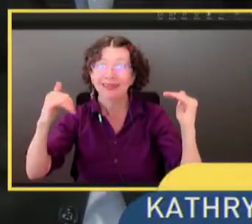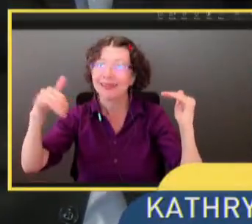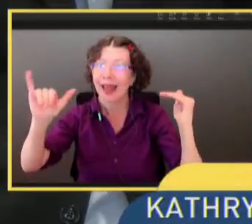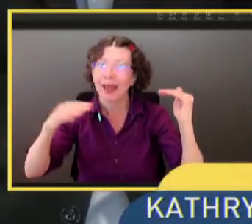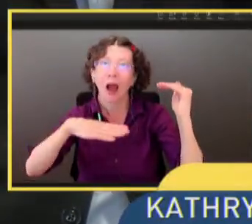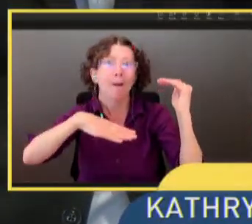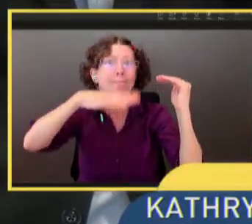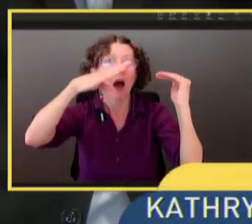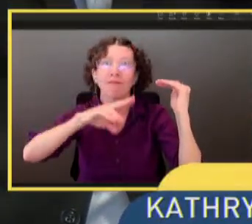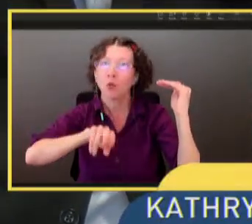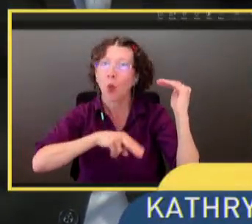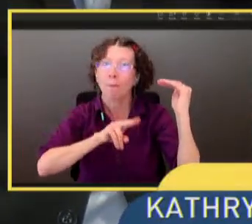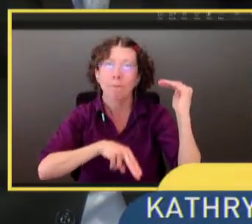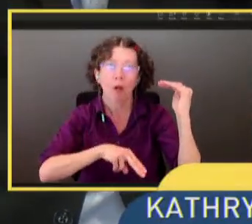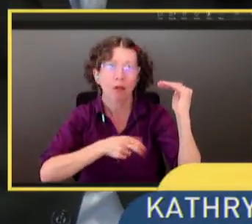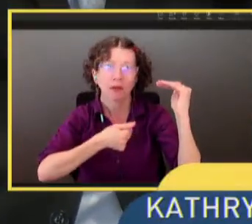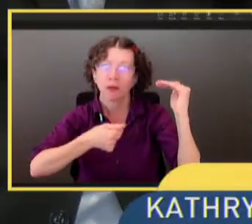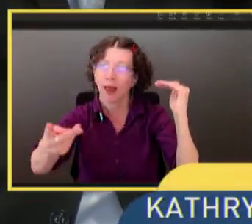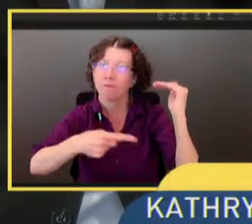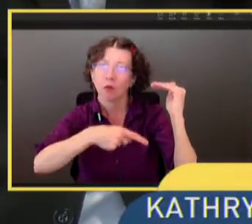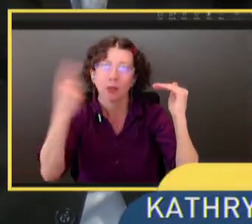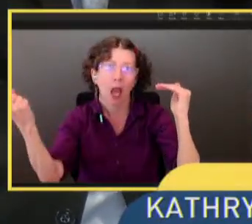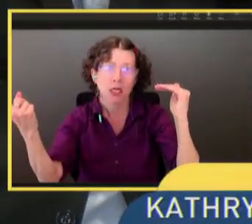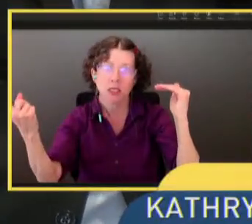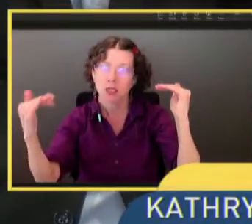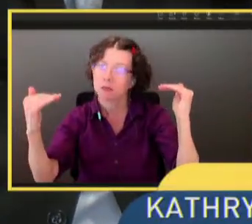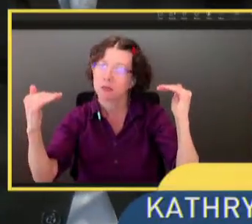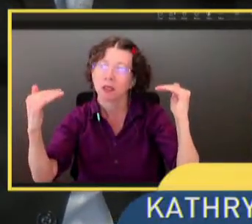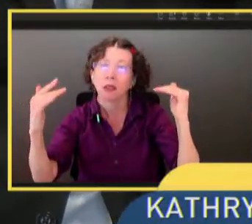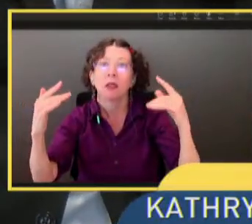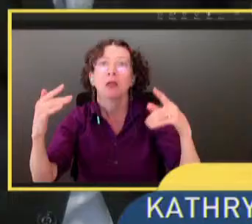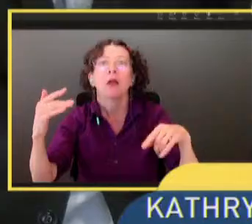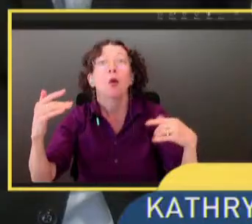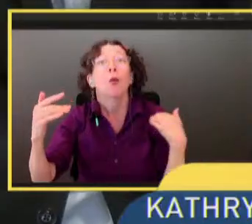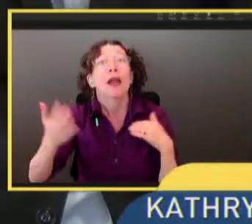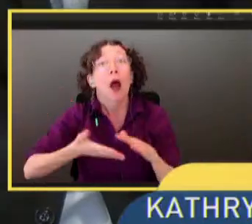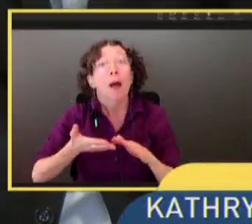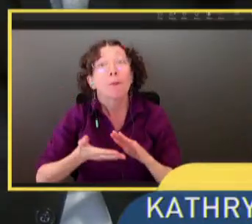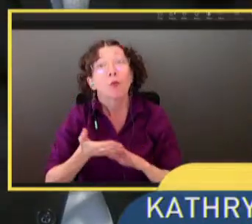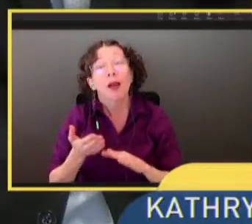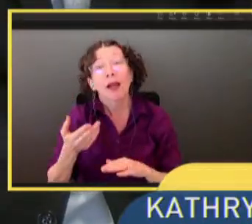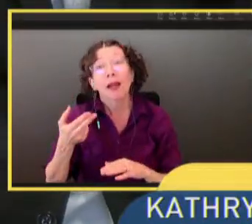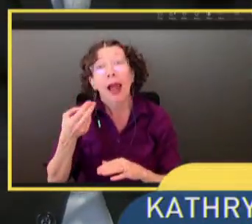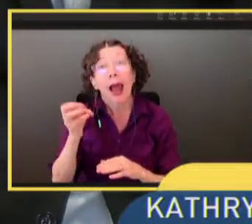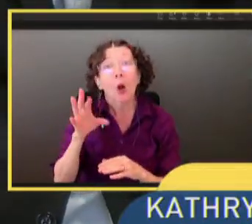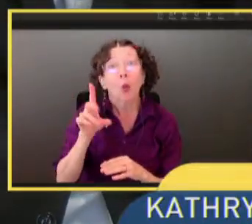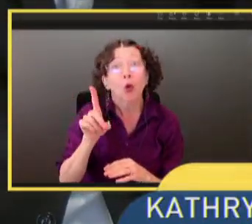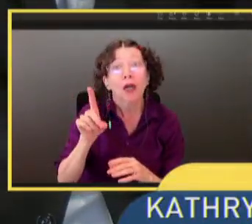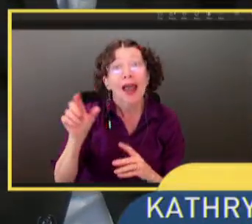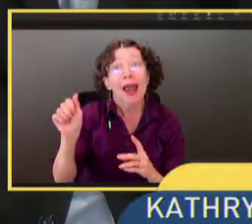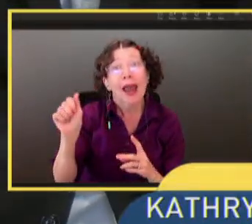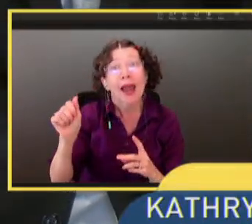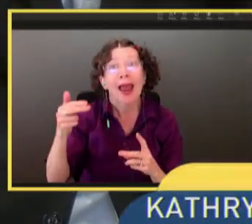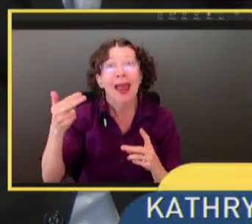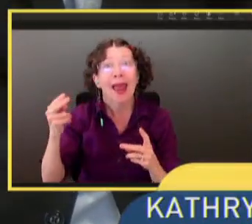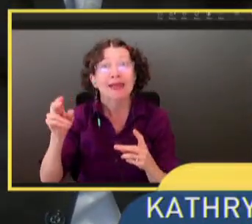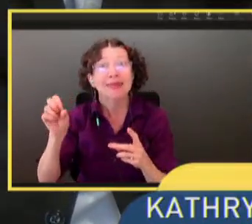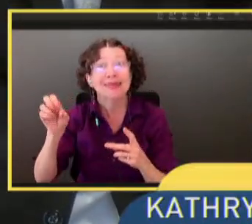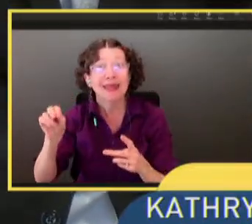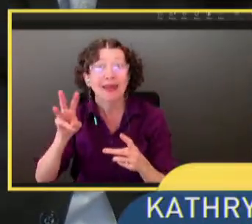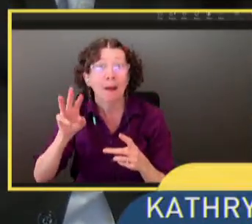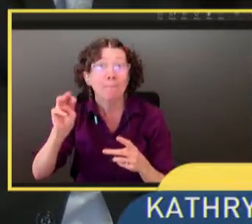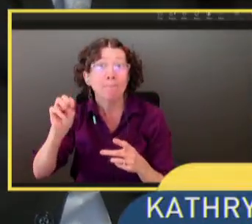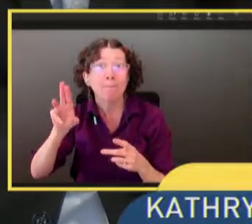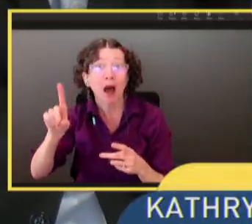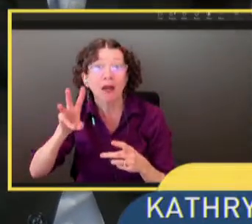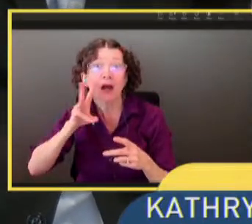White Rivers will start to slowly come down in the coming days, it is important for the public to know that water